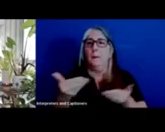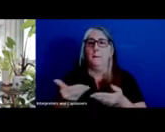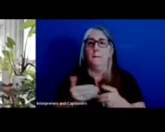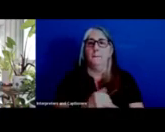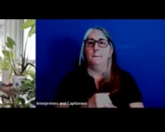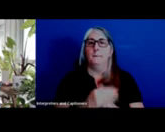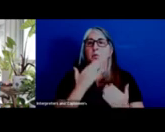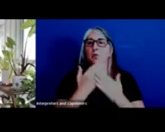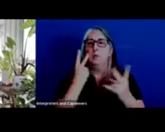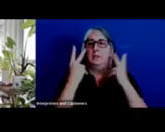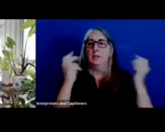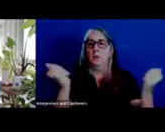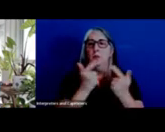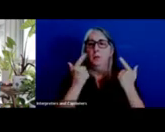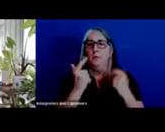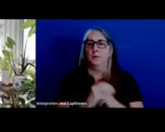Good to see everyone.